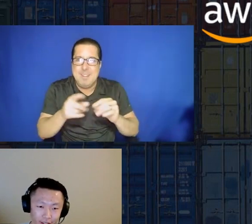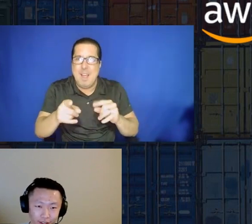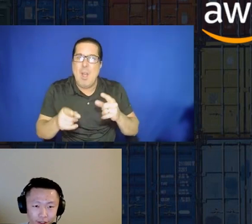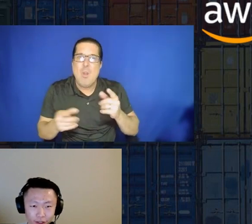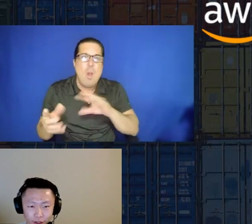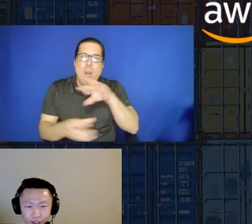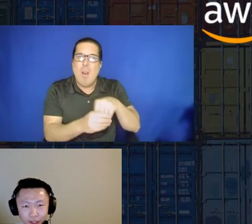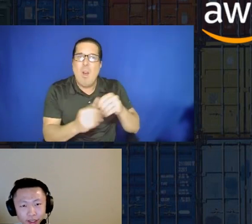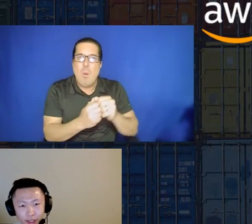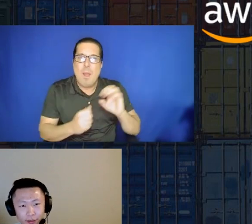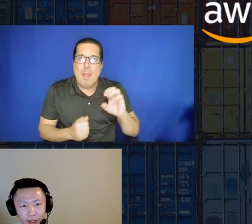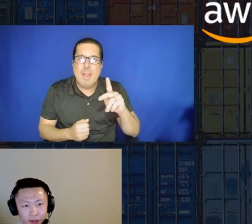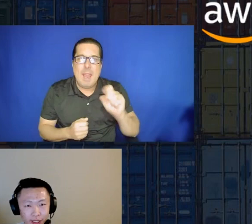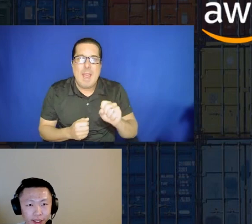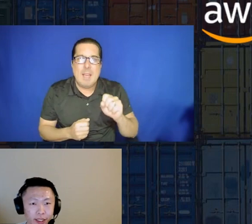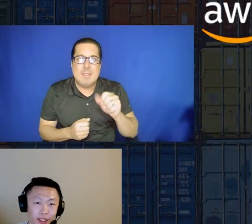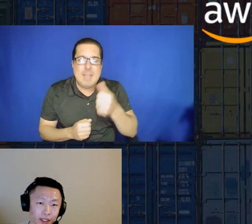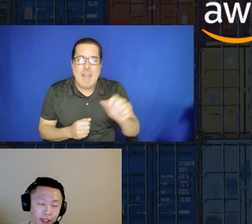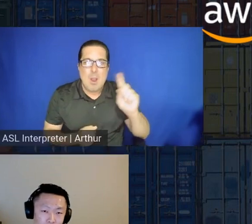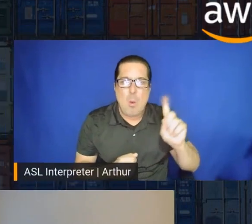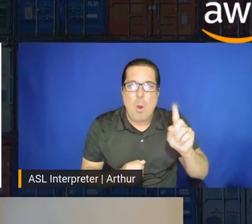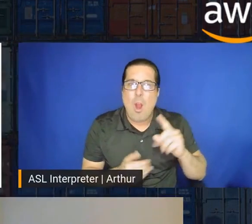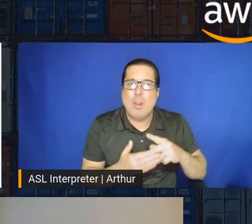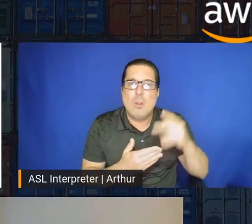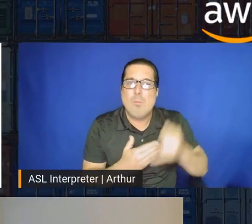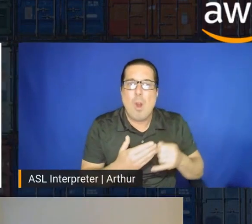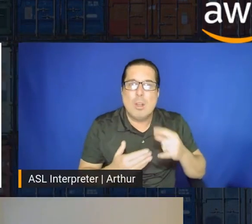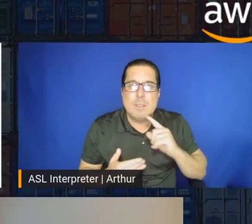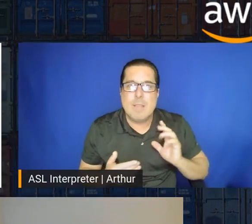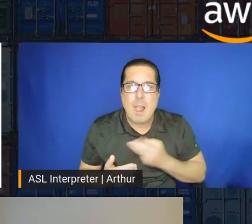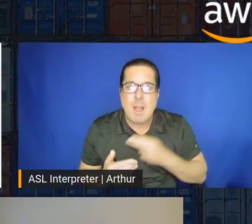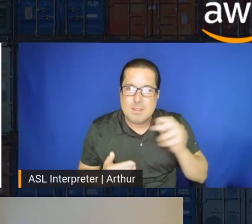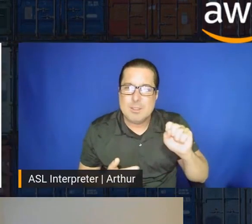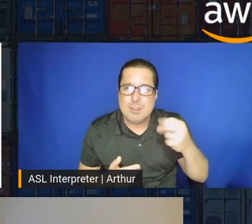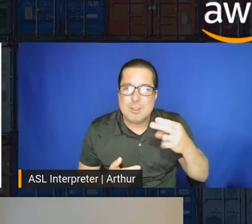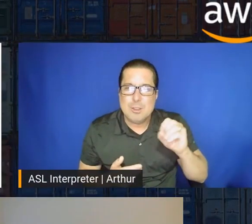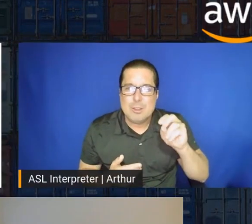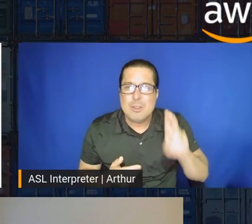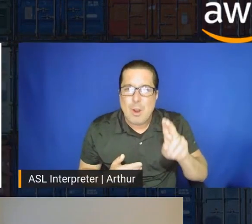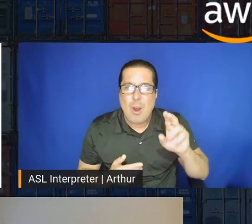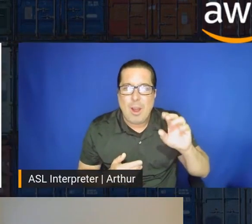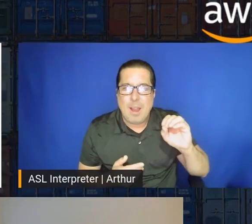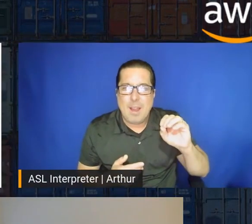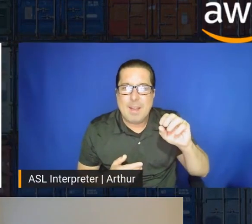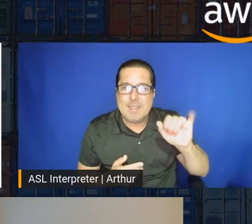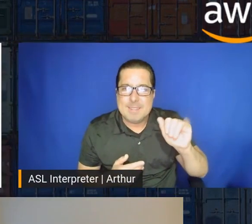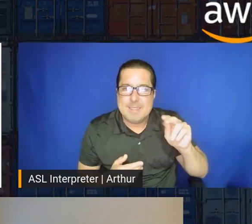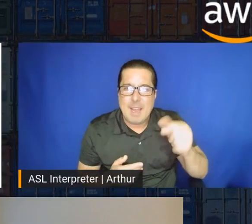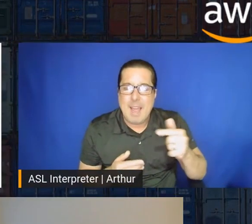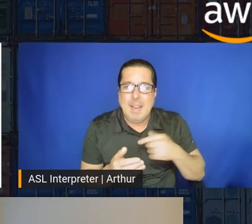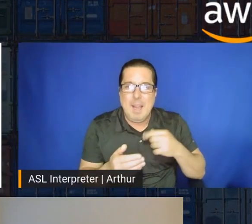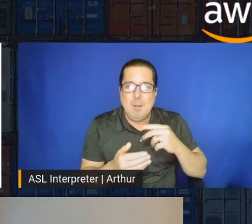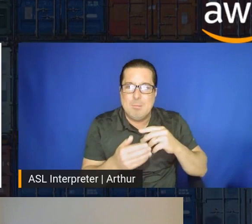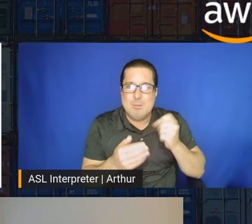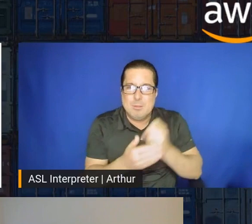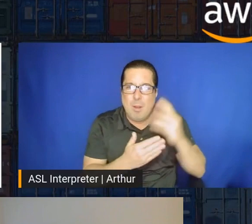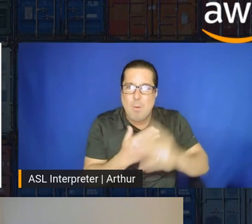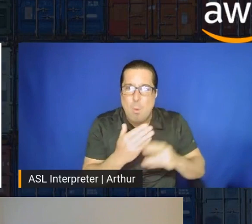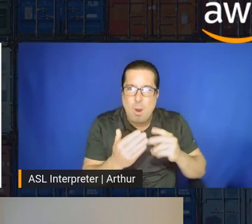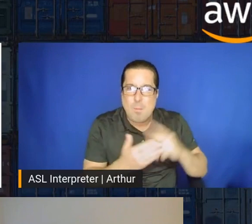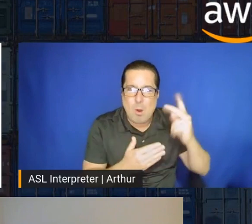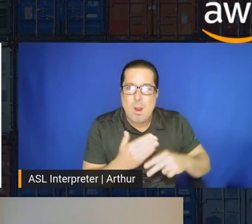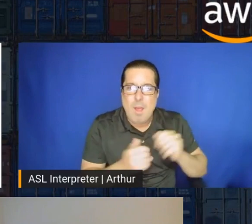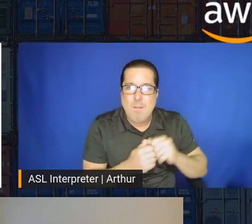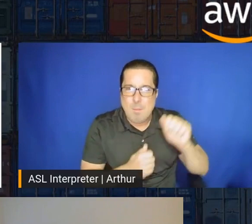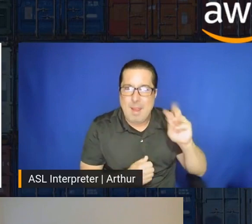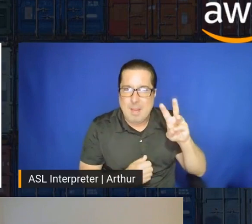project. Sure. Yeah, thank you, Sai. Hi, everyone. My name is Shuo Yang. I'm a software development manager from AWS Snow family. So my